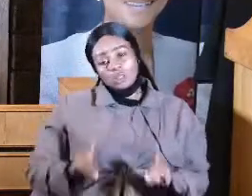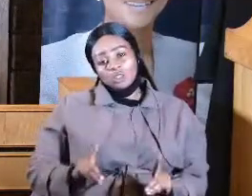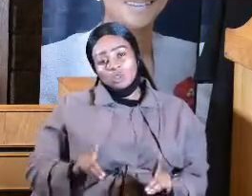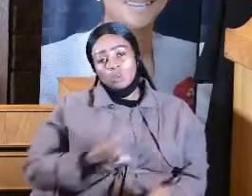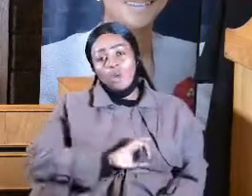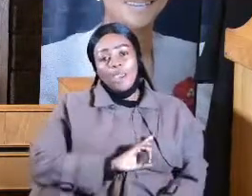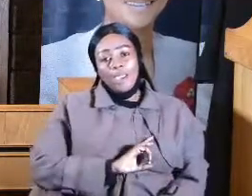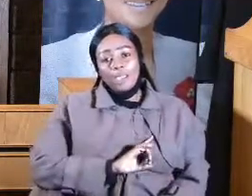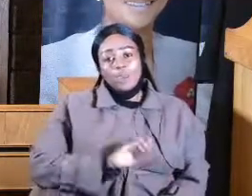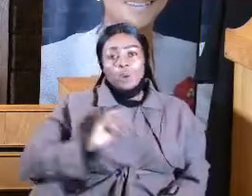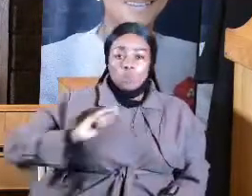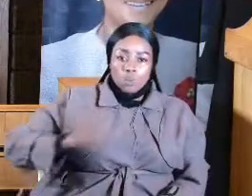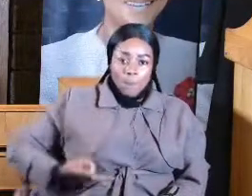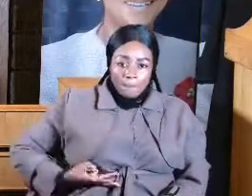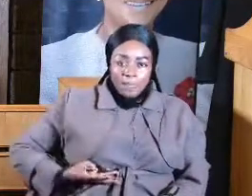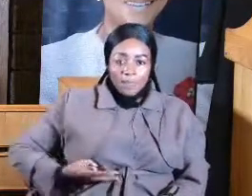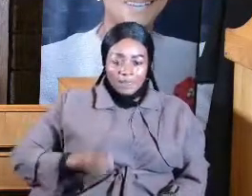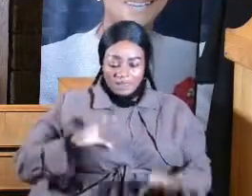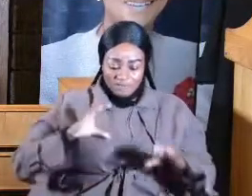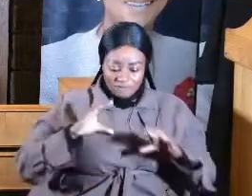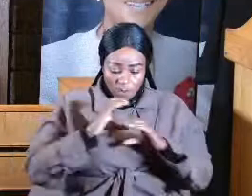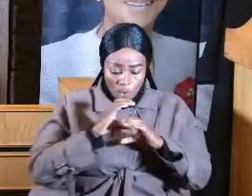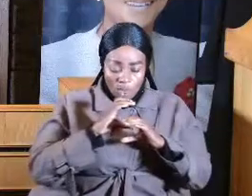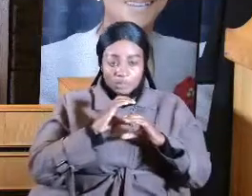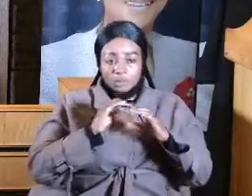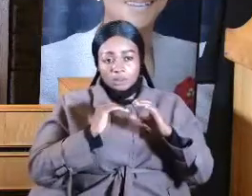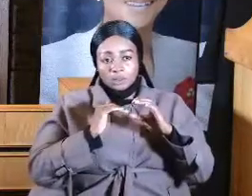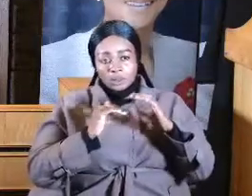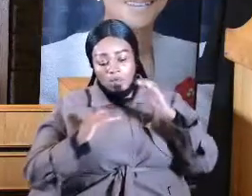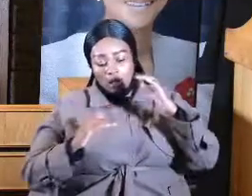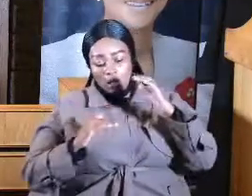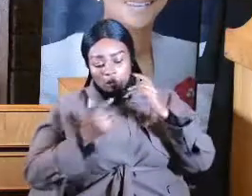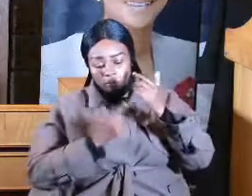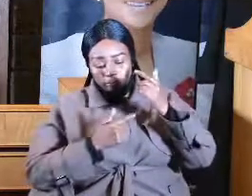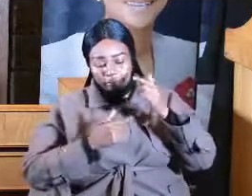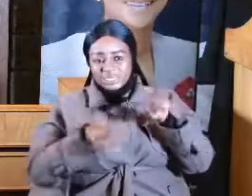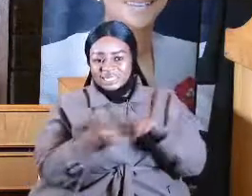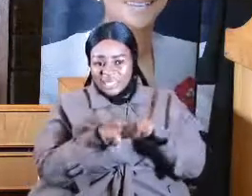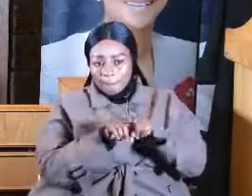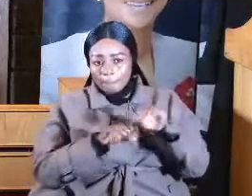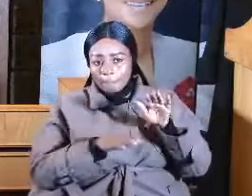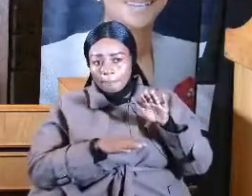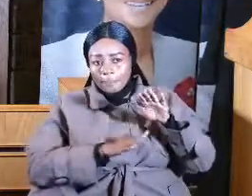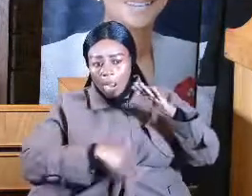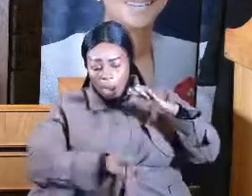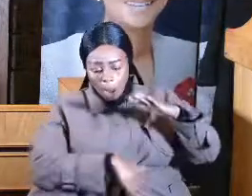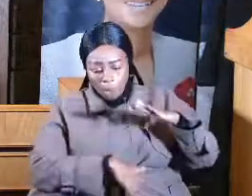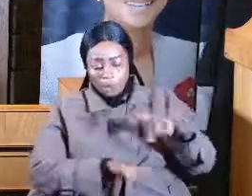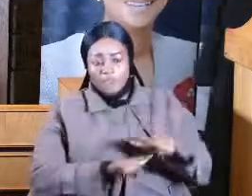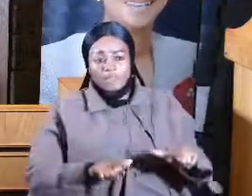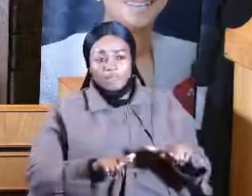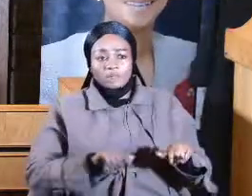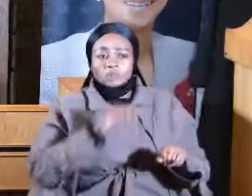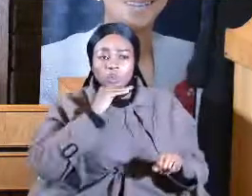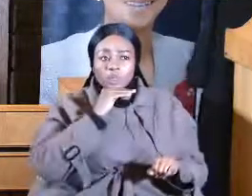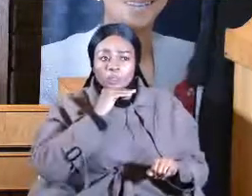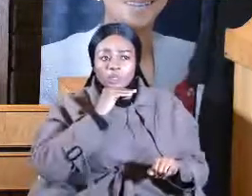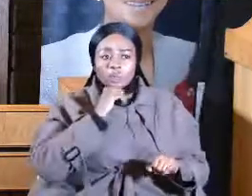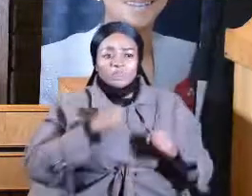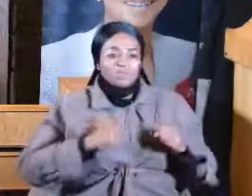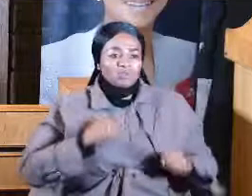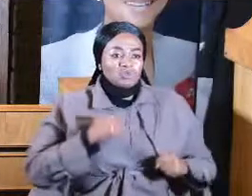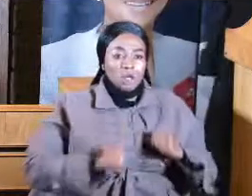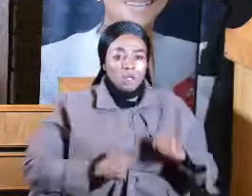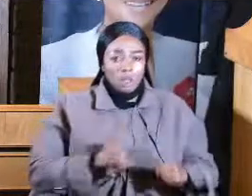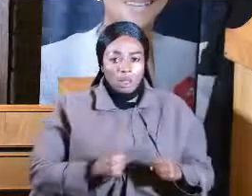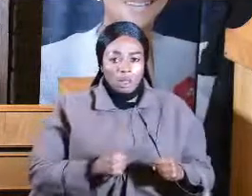women are largely concentrated at the bottom of the ladder. So the challenge is we still struggle. We still do not